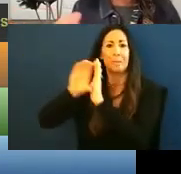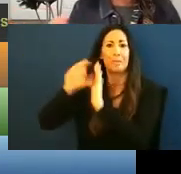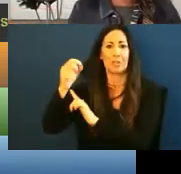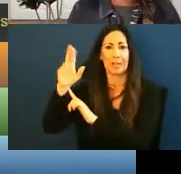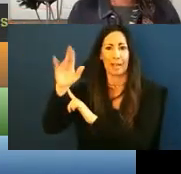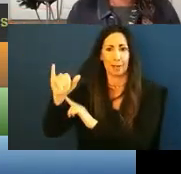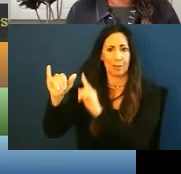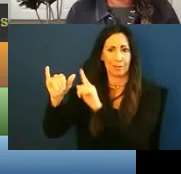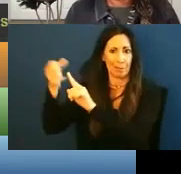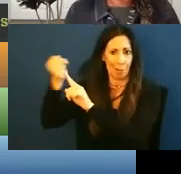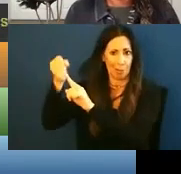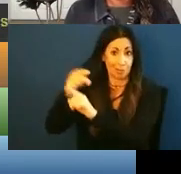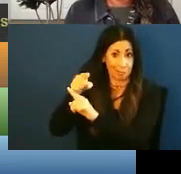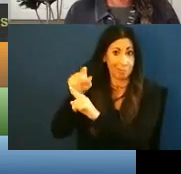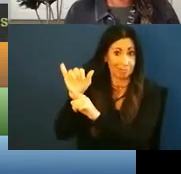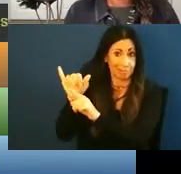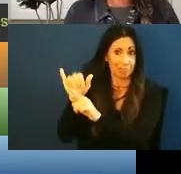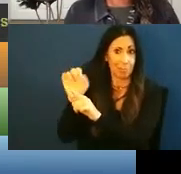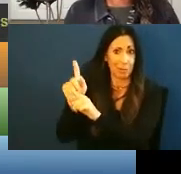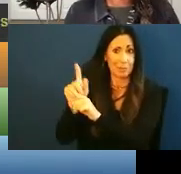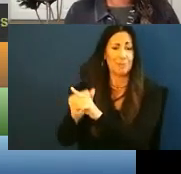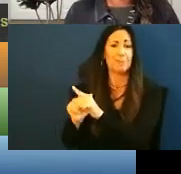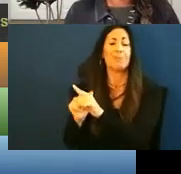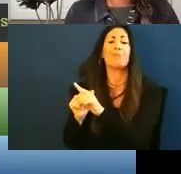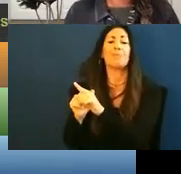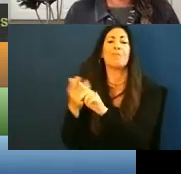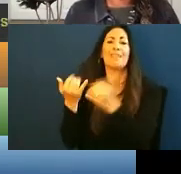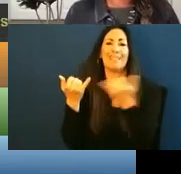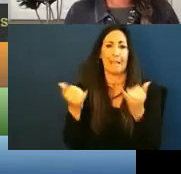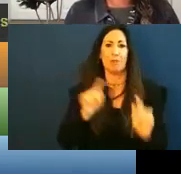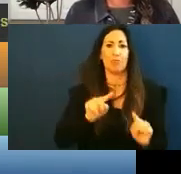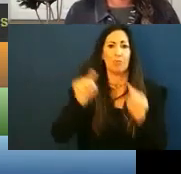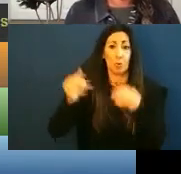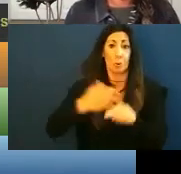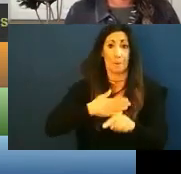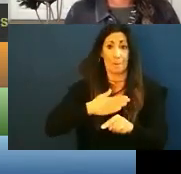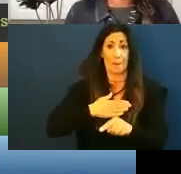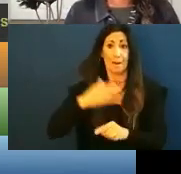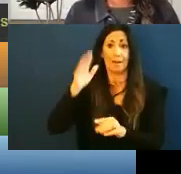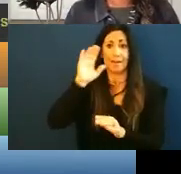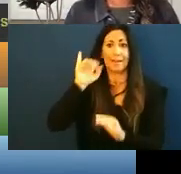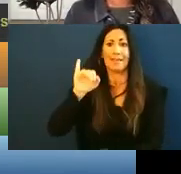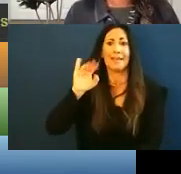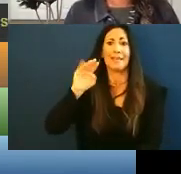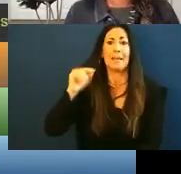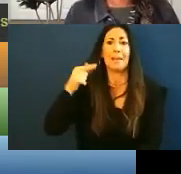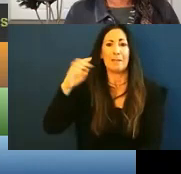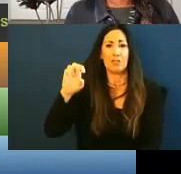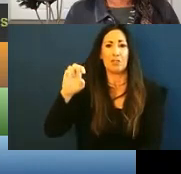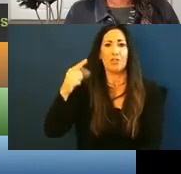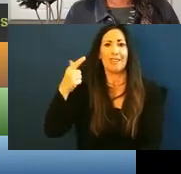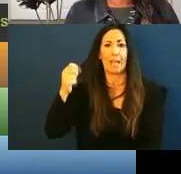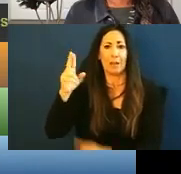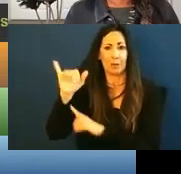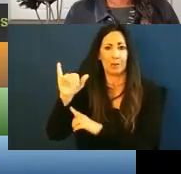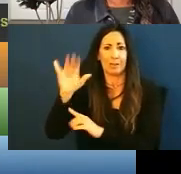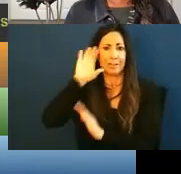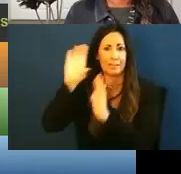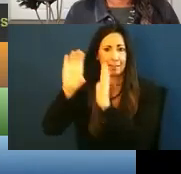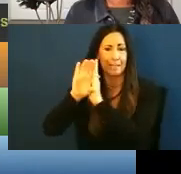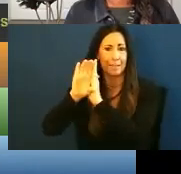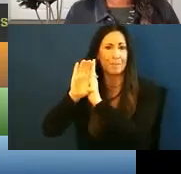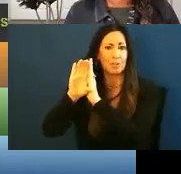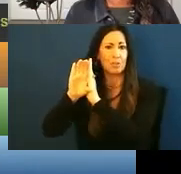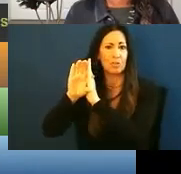You're going to have some too. So I'm going to go to my image gallery, and I am Mixteco